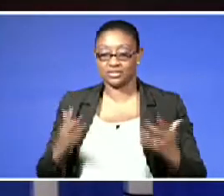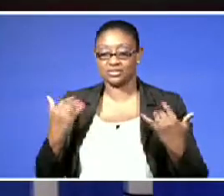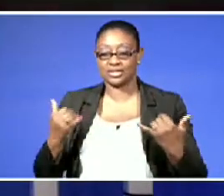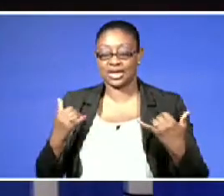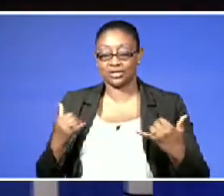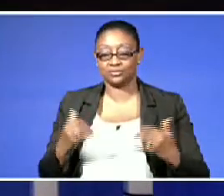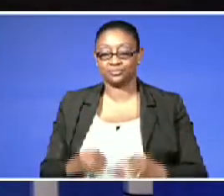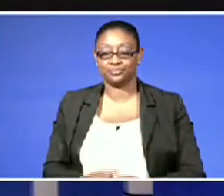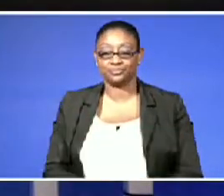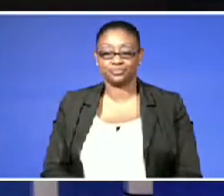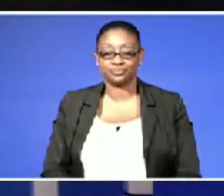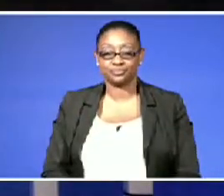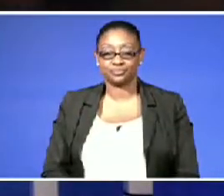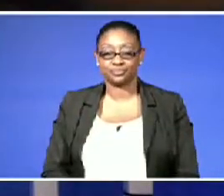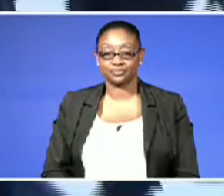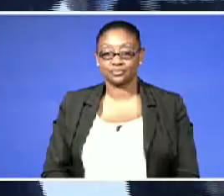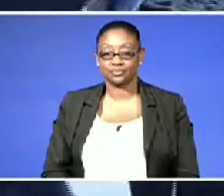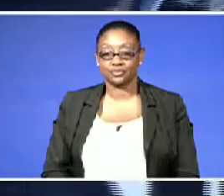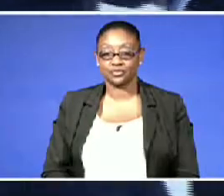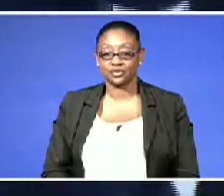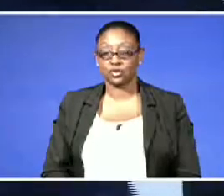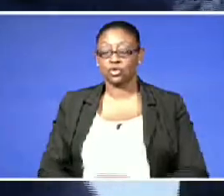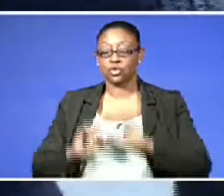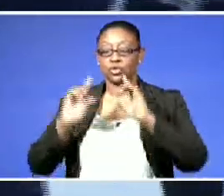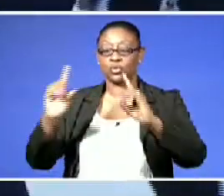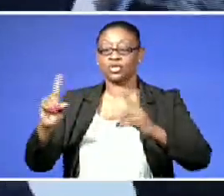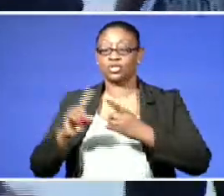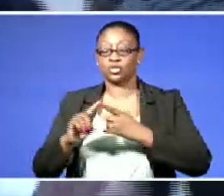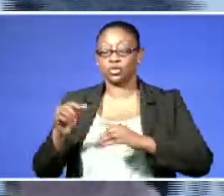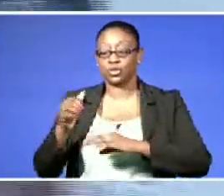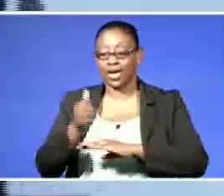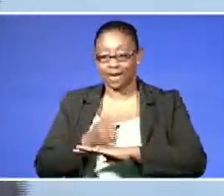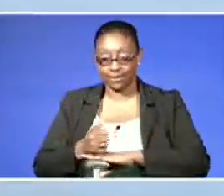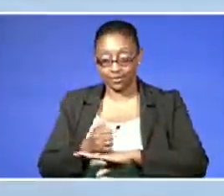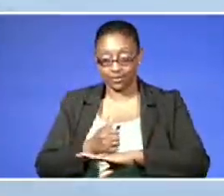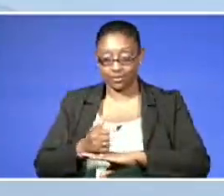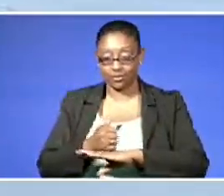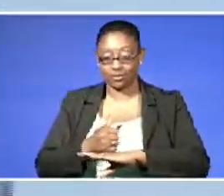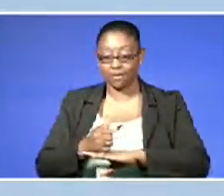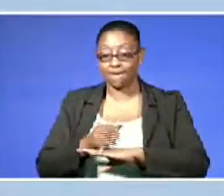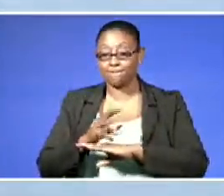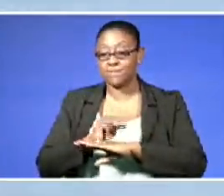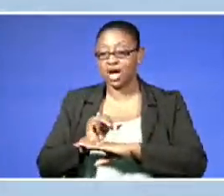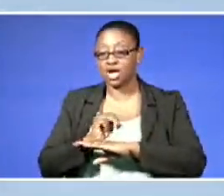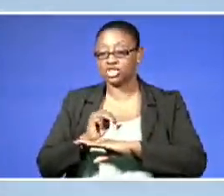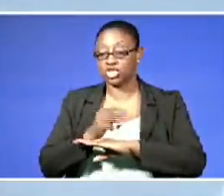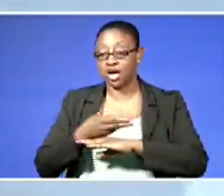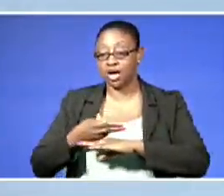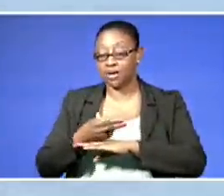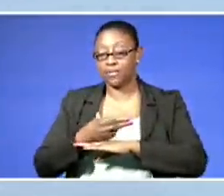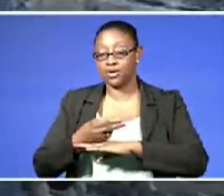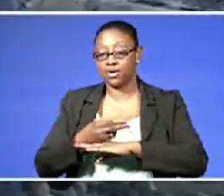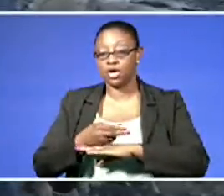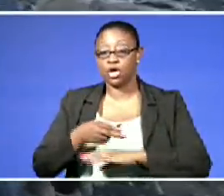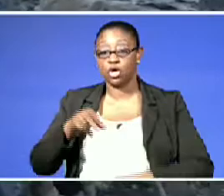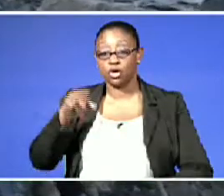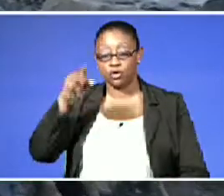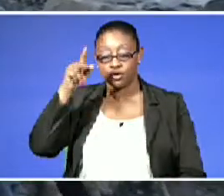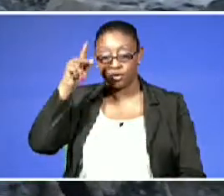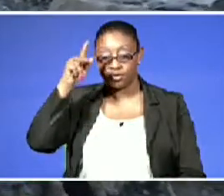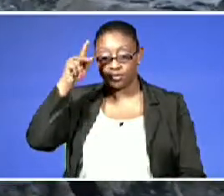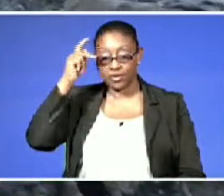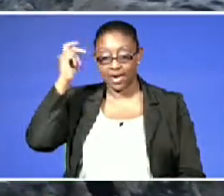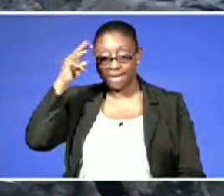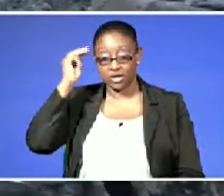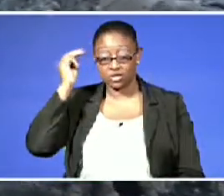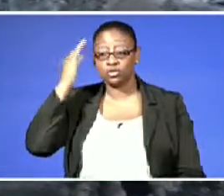today. Headed to Marsh Harbor, Prime Minister Dr. the Honorable Hubert Minnis is fully aware that the fire at the